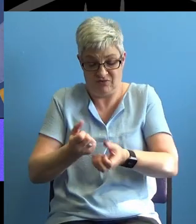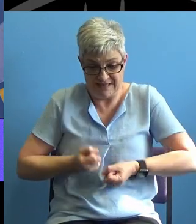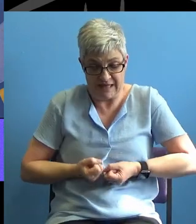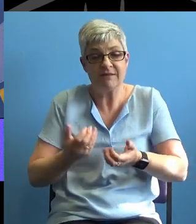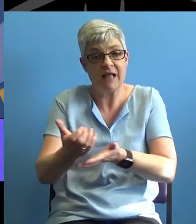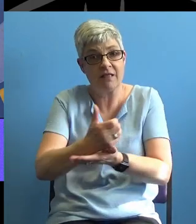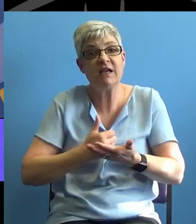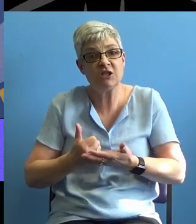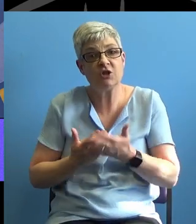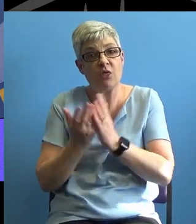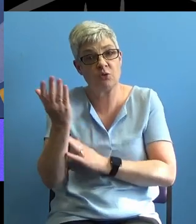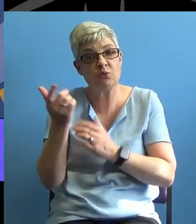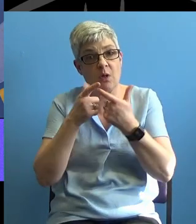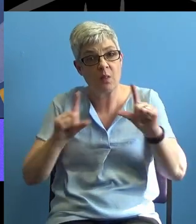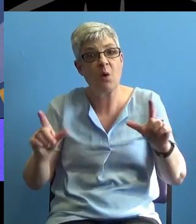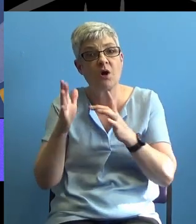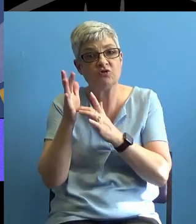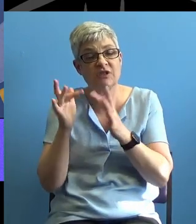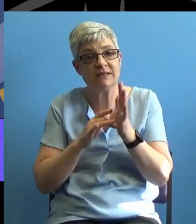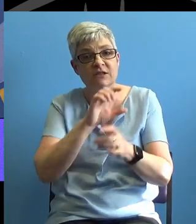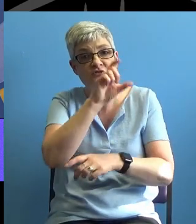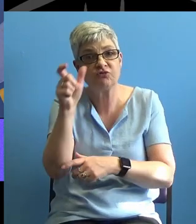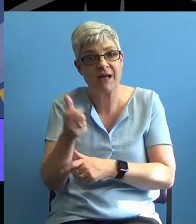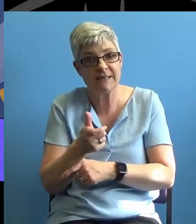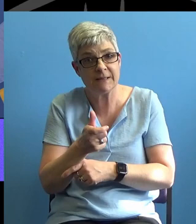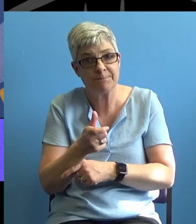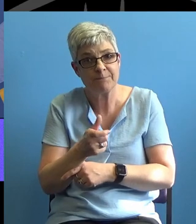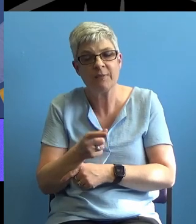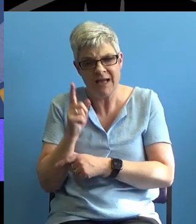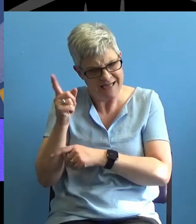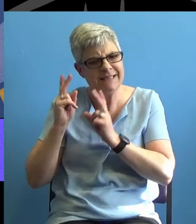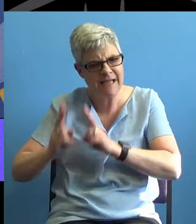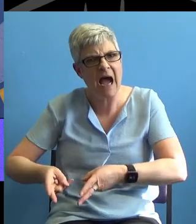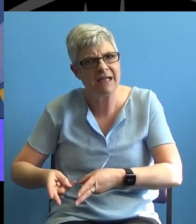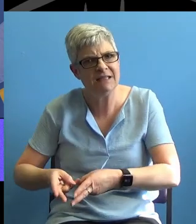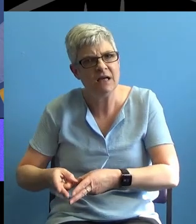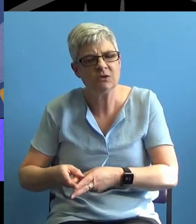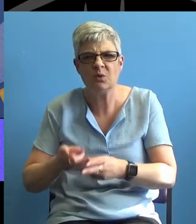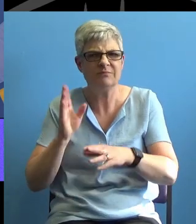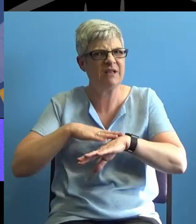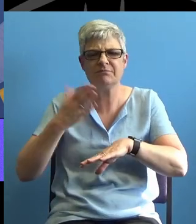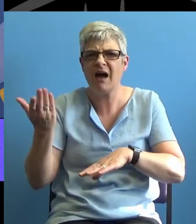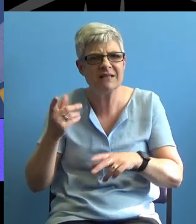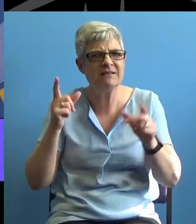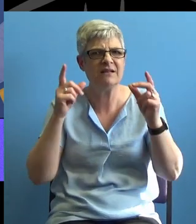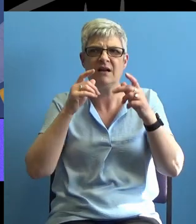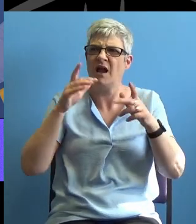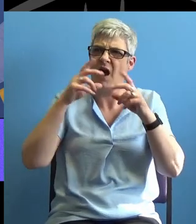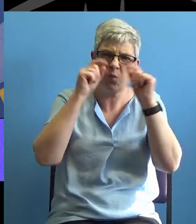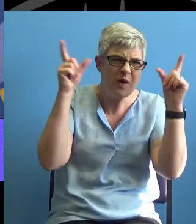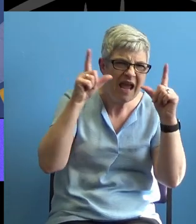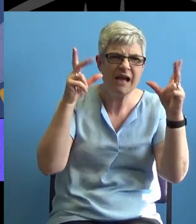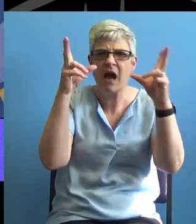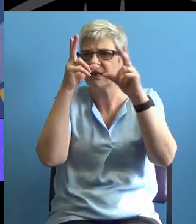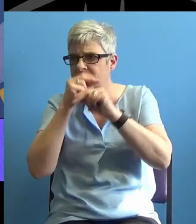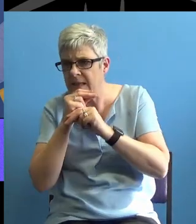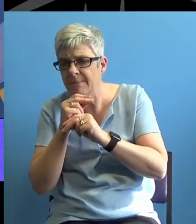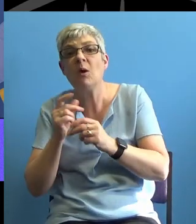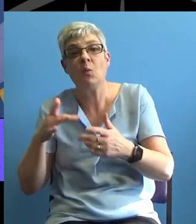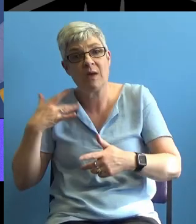Christ. He died for us, so that whether we are awake or asleep, we may live together with him.